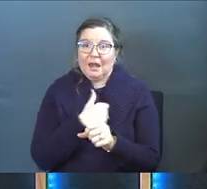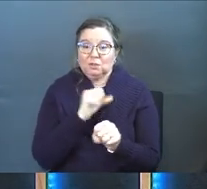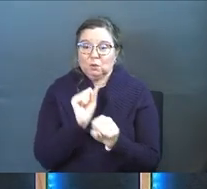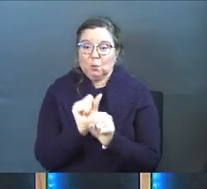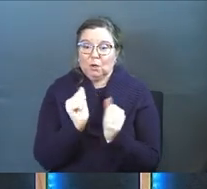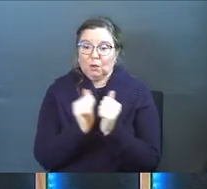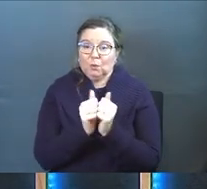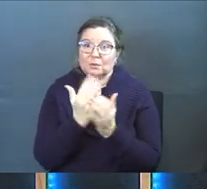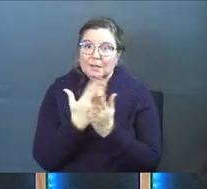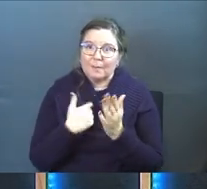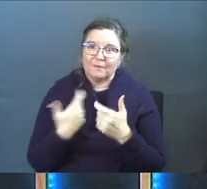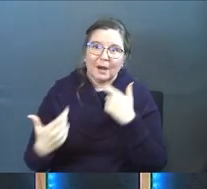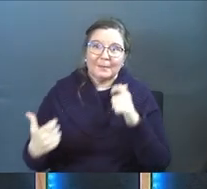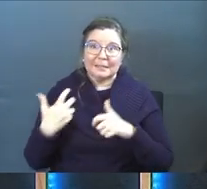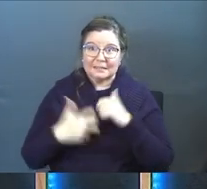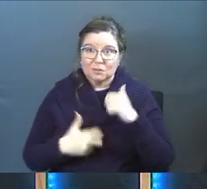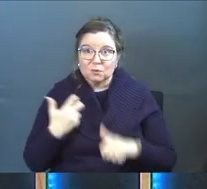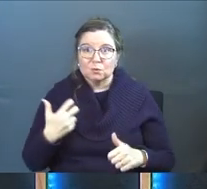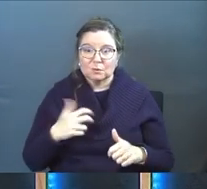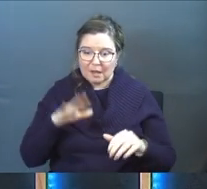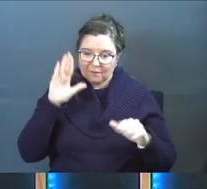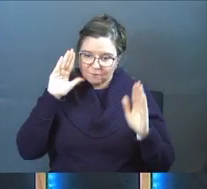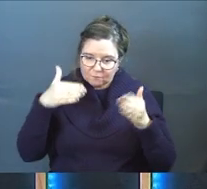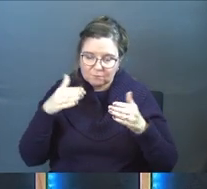to work through some of our biggest issues.